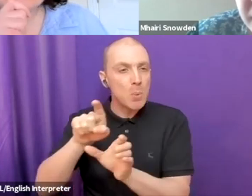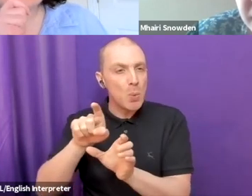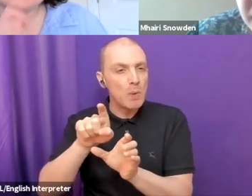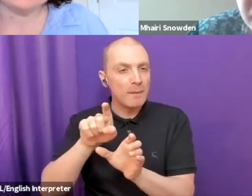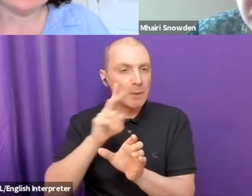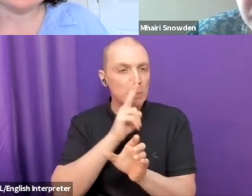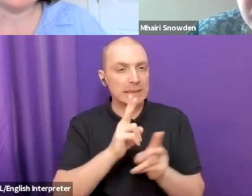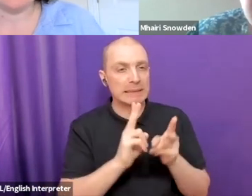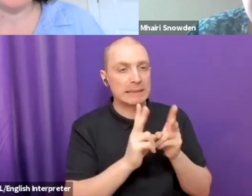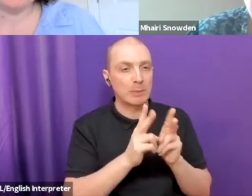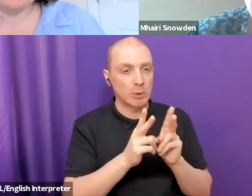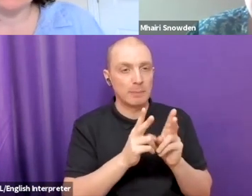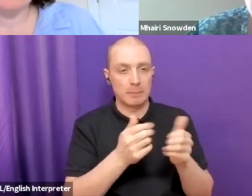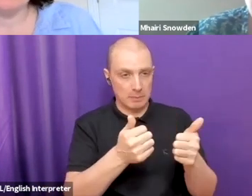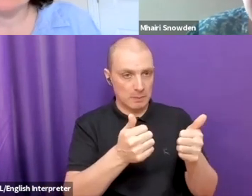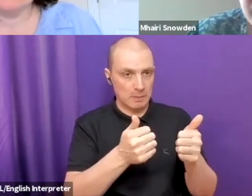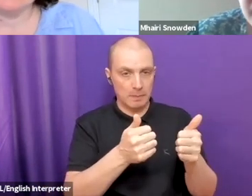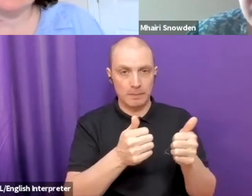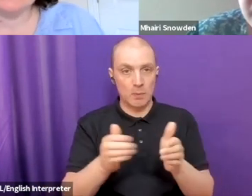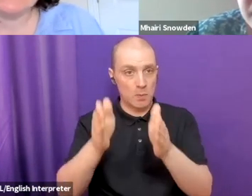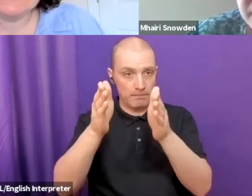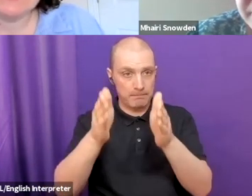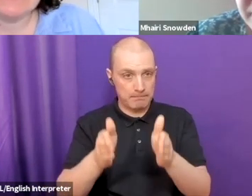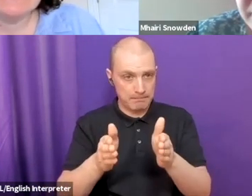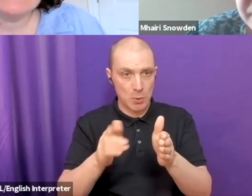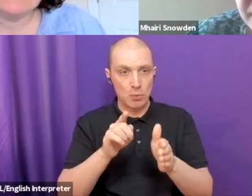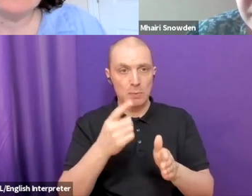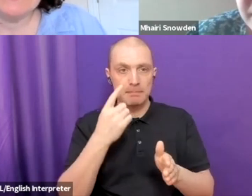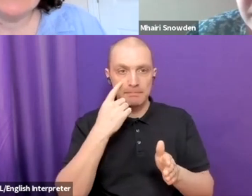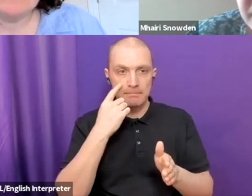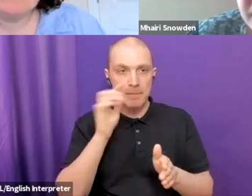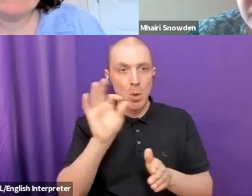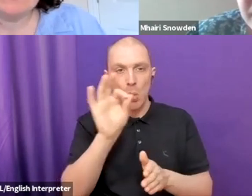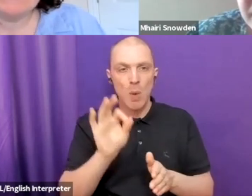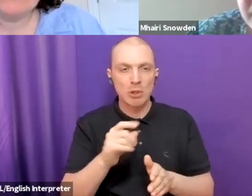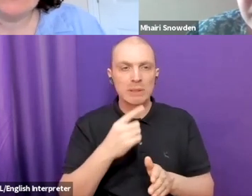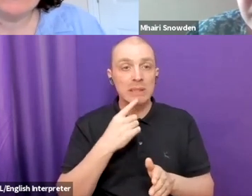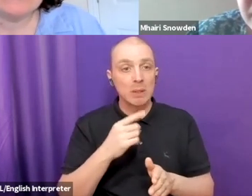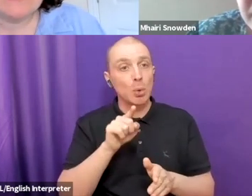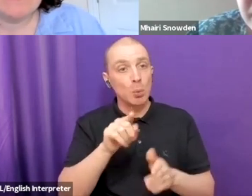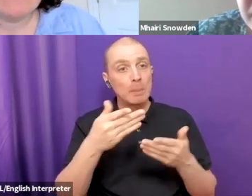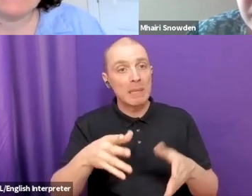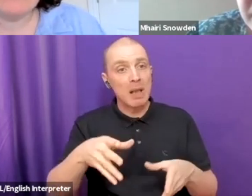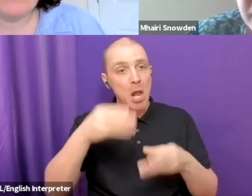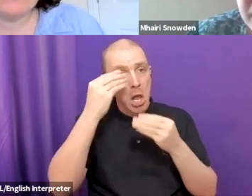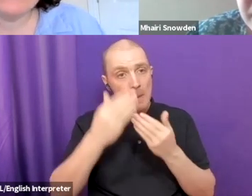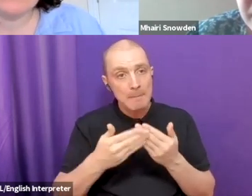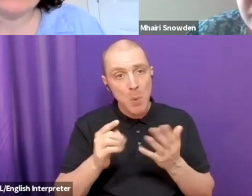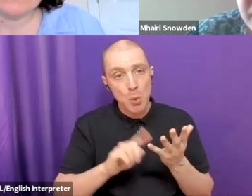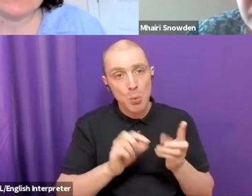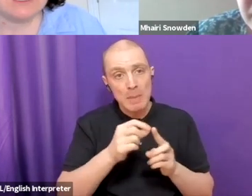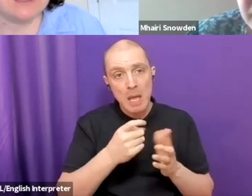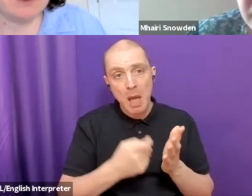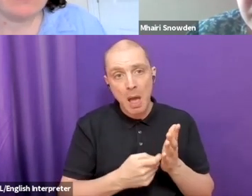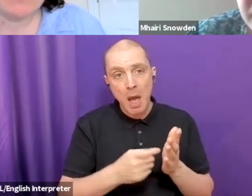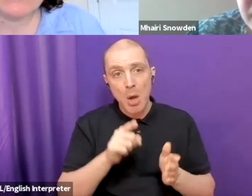process. So I'll launch that just now. And I'll just read the question out. So now that you've learned more about the UPR, what do you think about getting involved? So